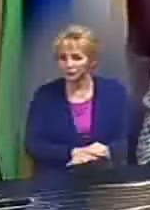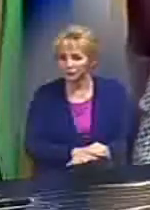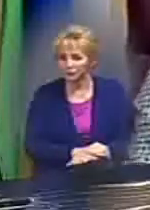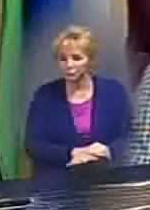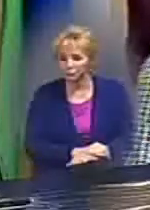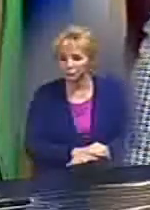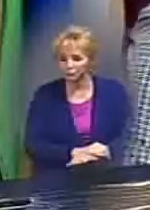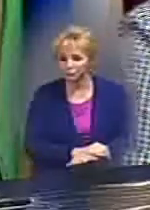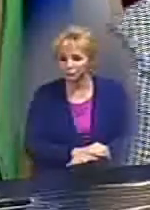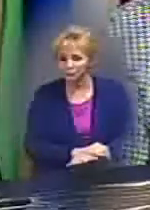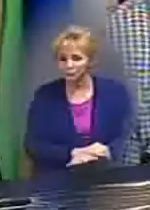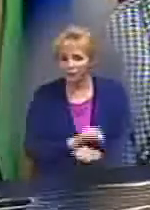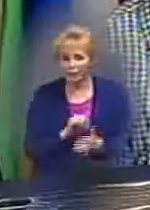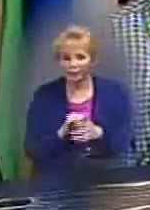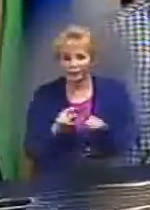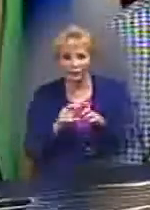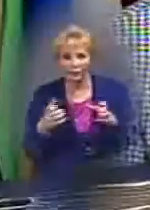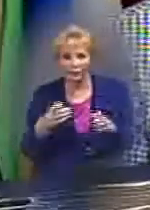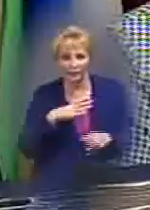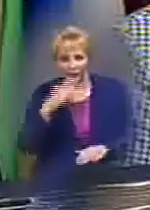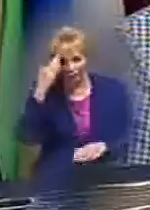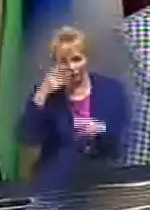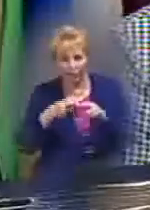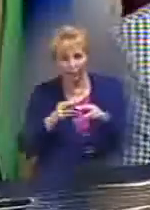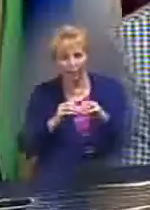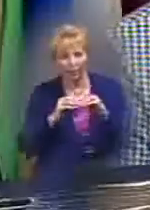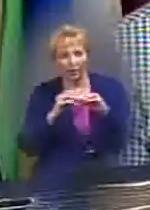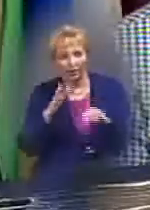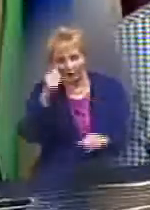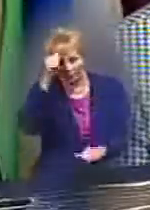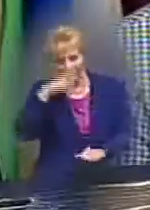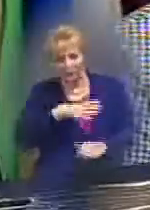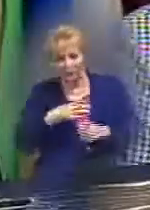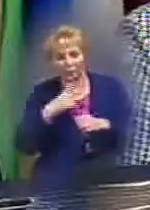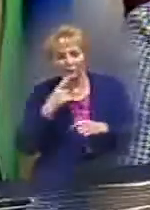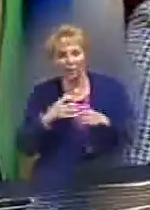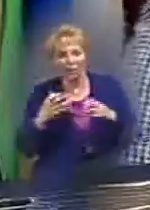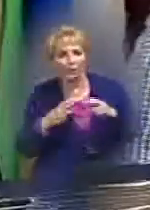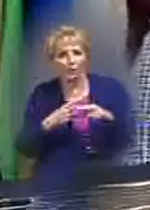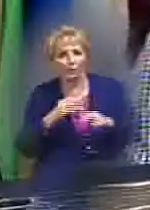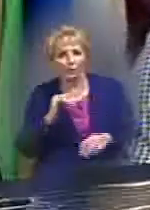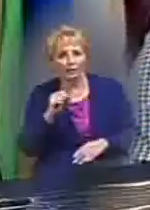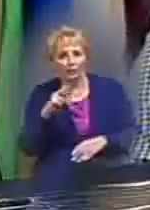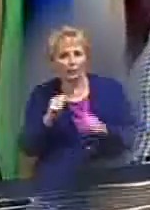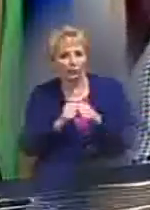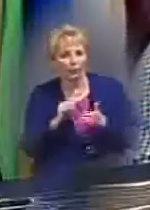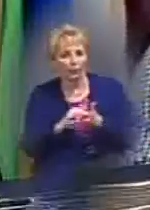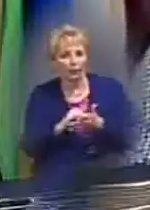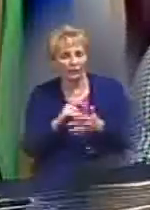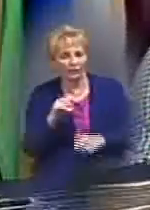Okay. That's as much as I know about it. These gentlemen can obviously tell you a lot about the issues with that truck.